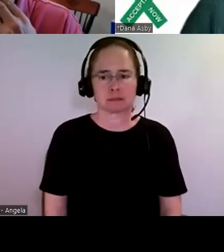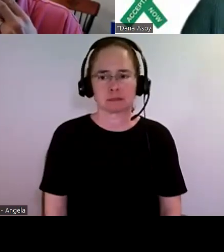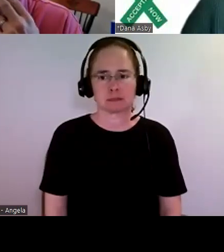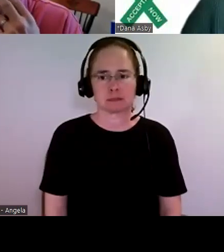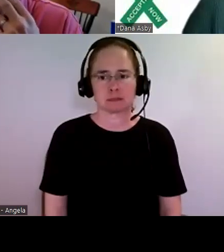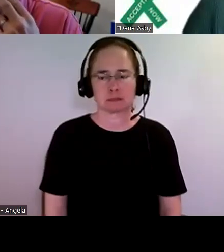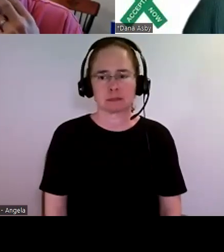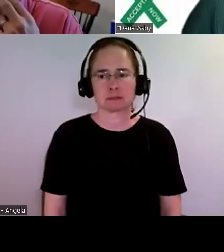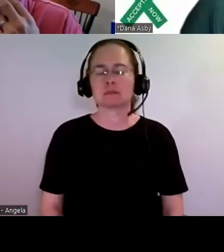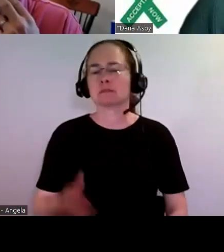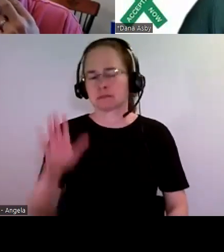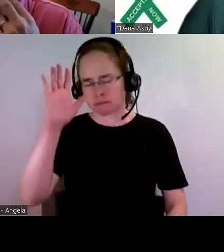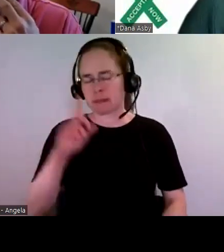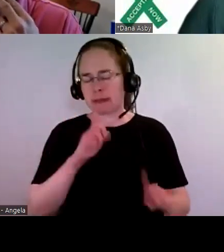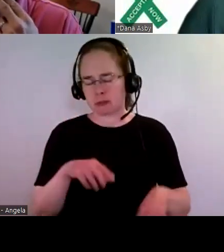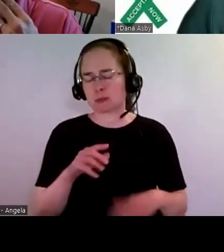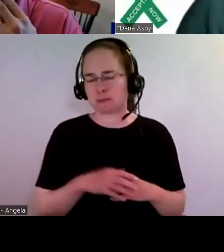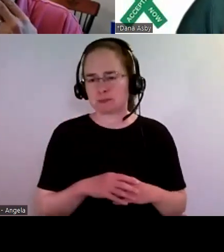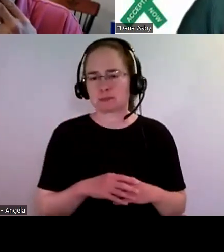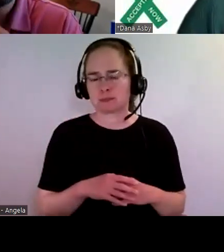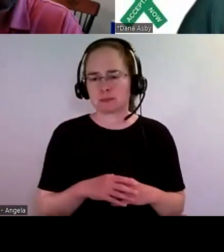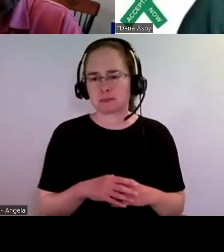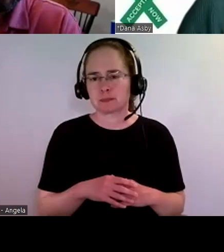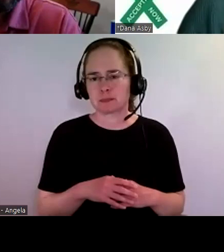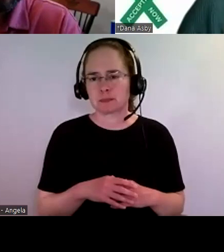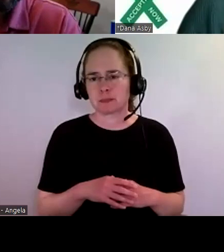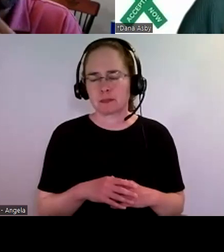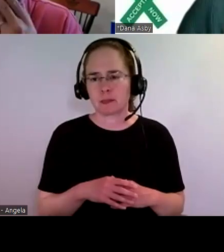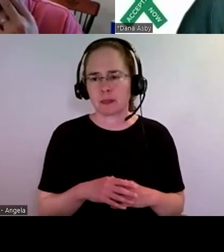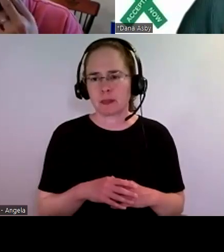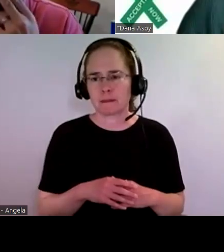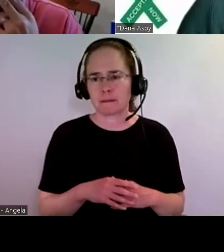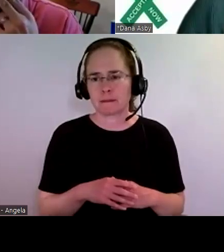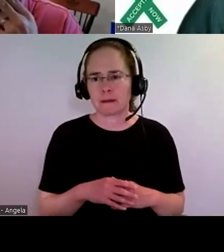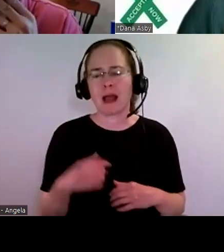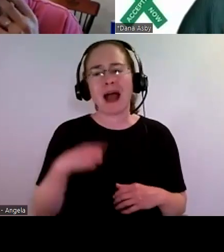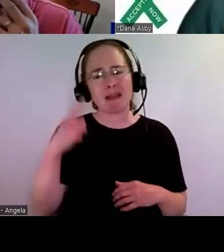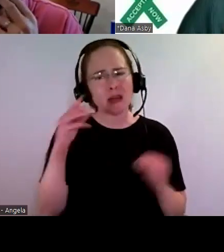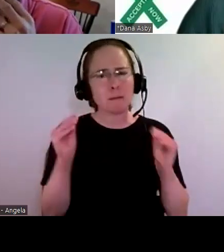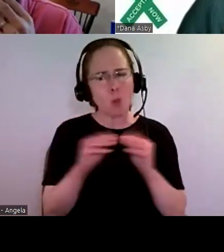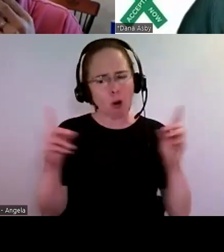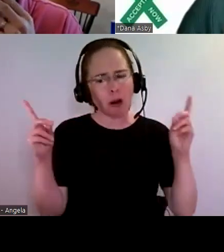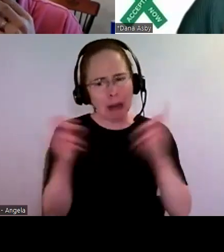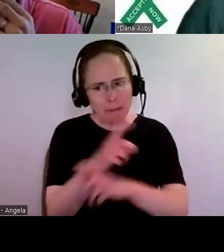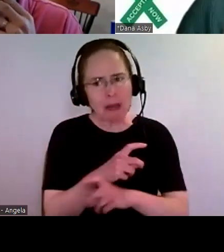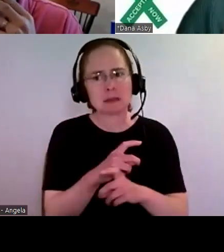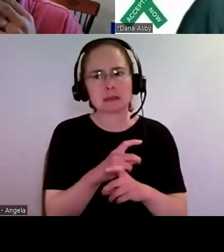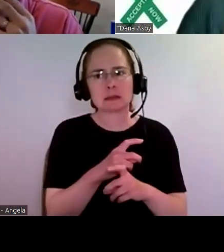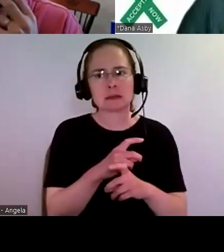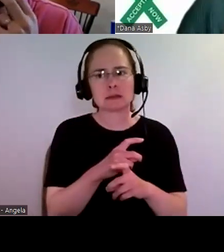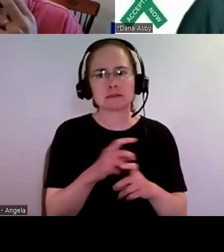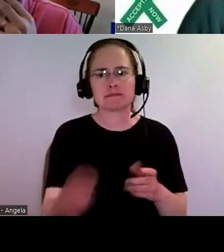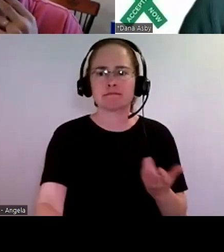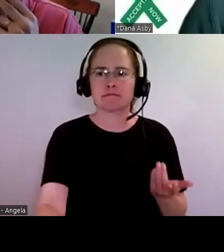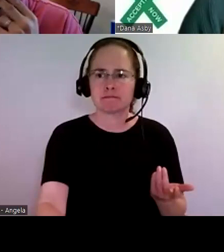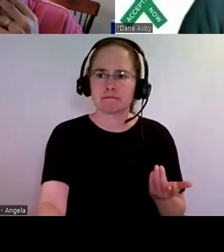I'll go, Dana. So I think, it's just more complex for that loved one